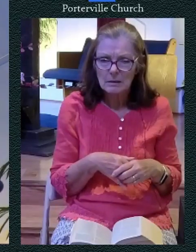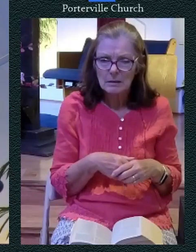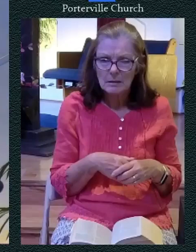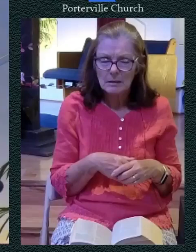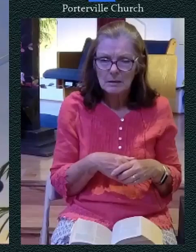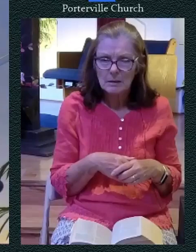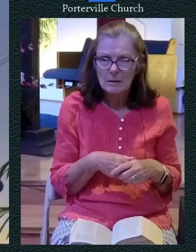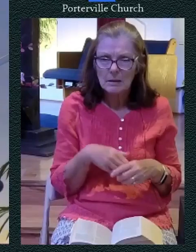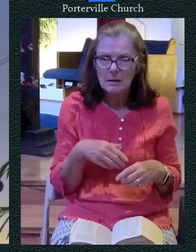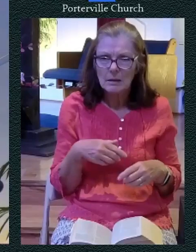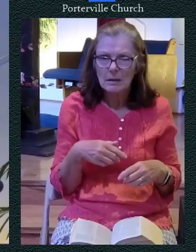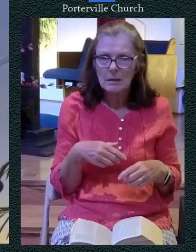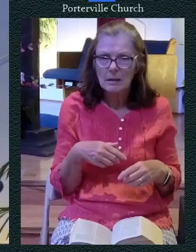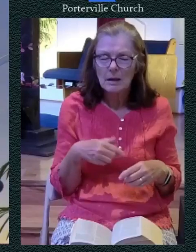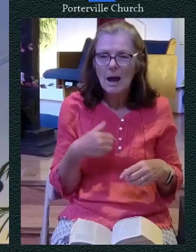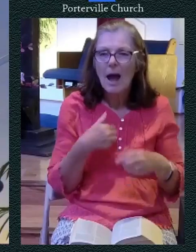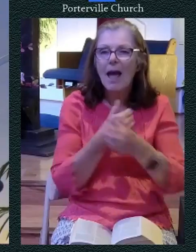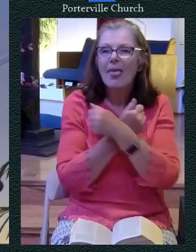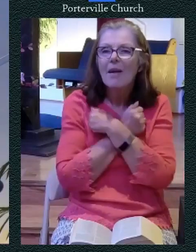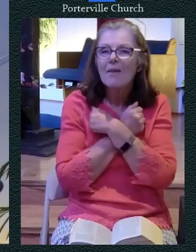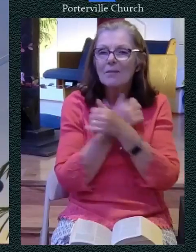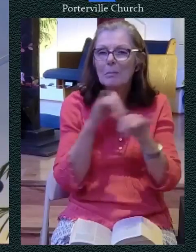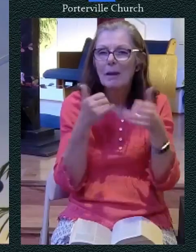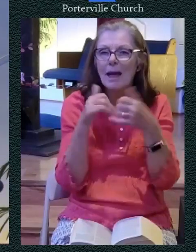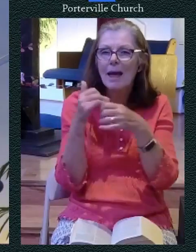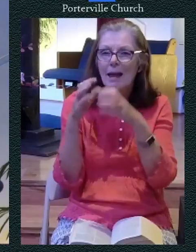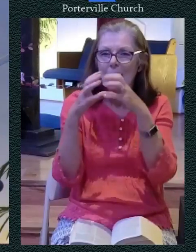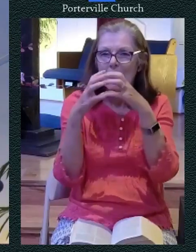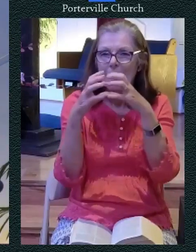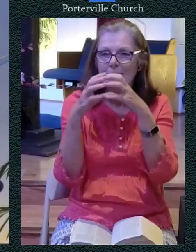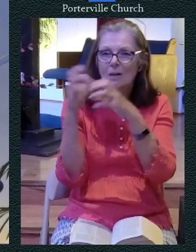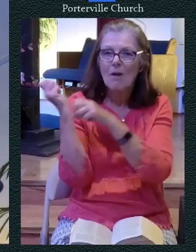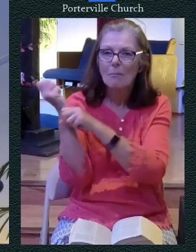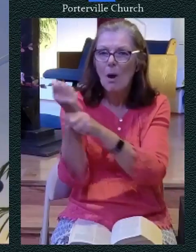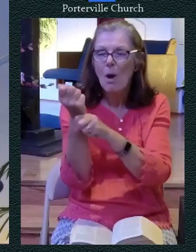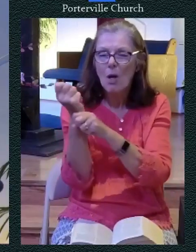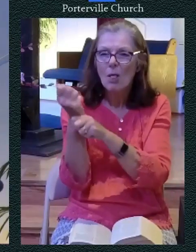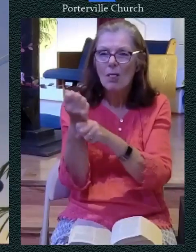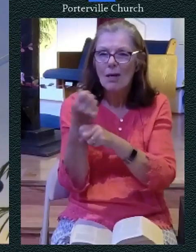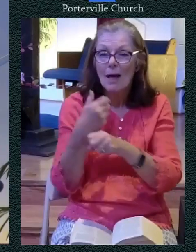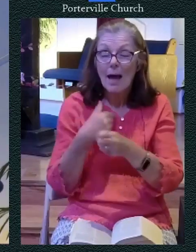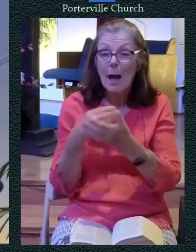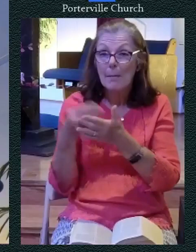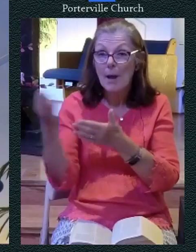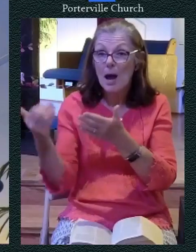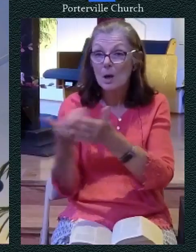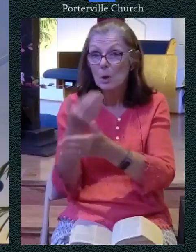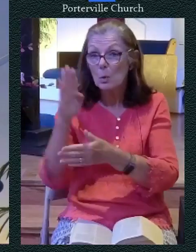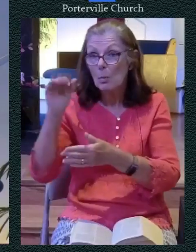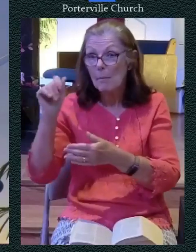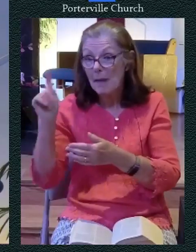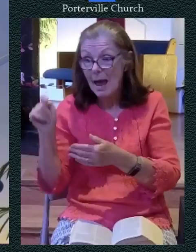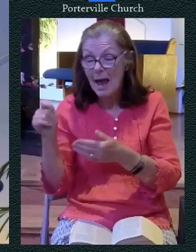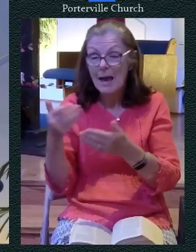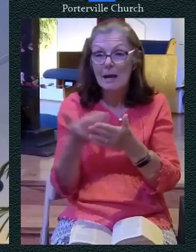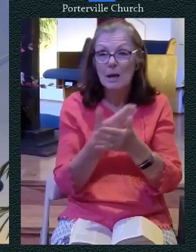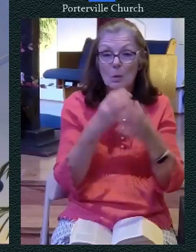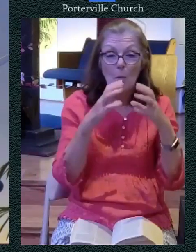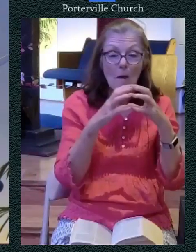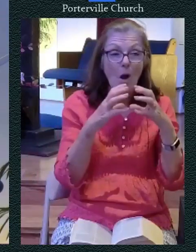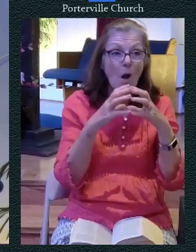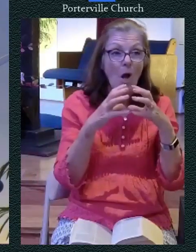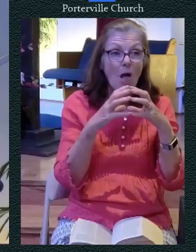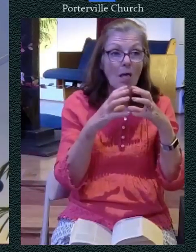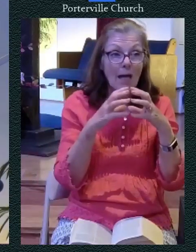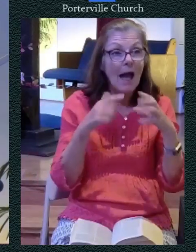loved softball. And I had purchased a new bat and a new ball. And we lived on a